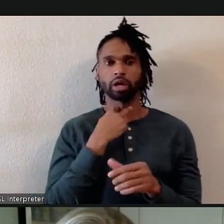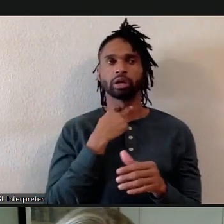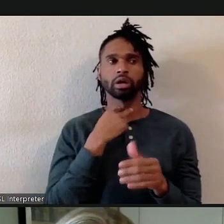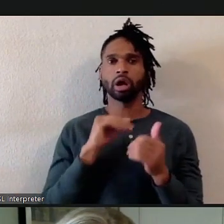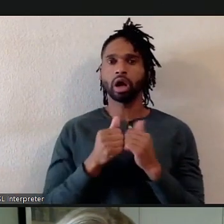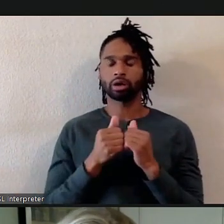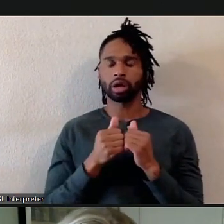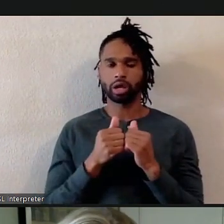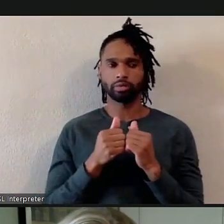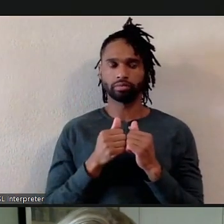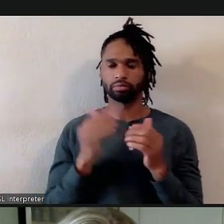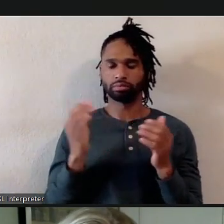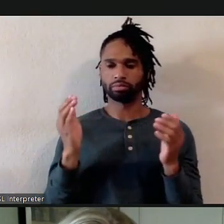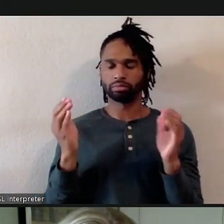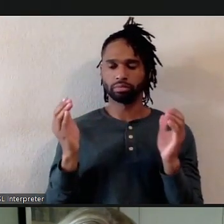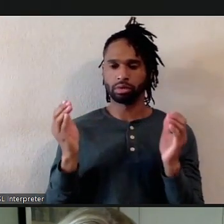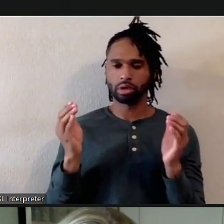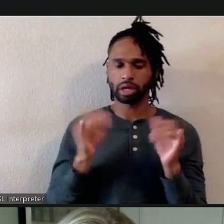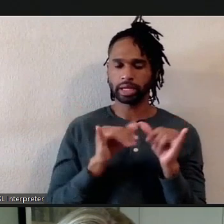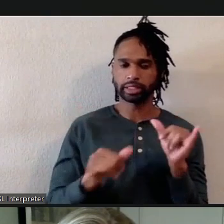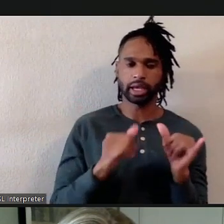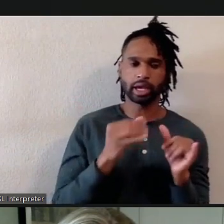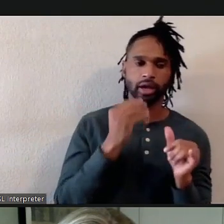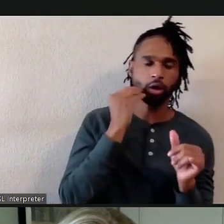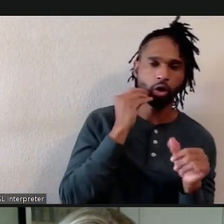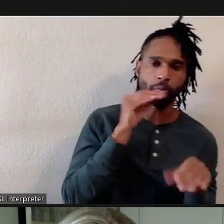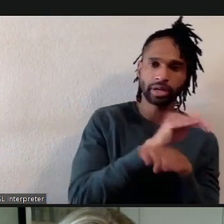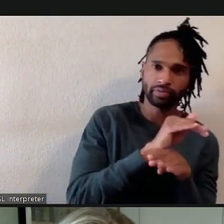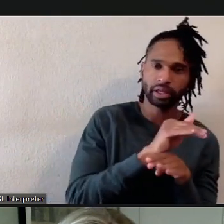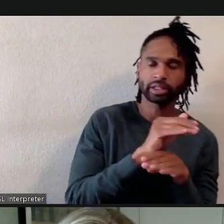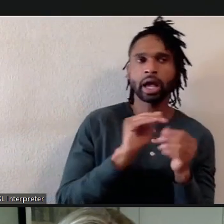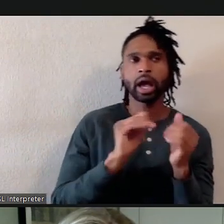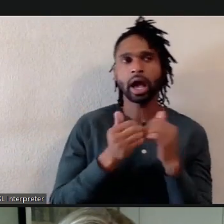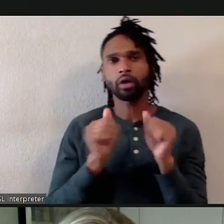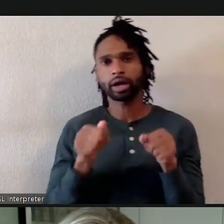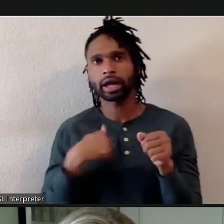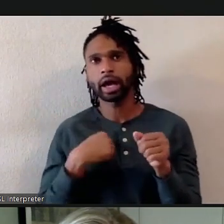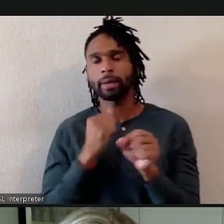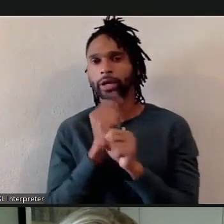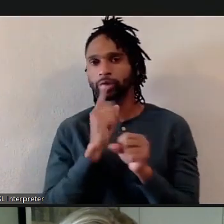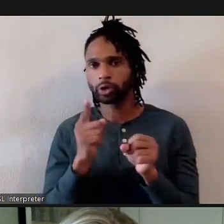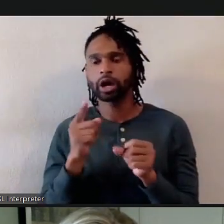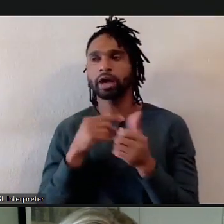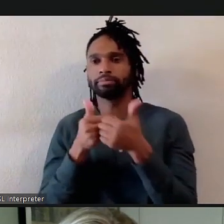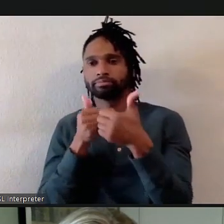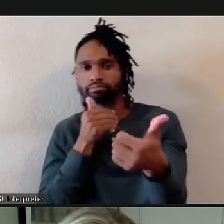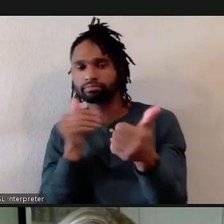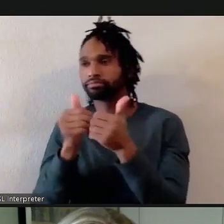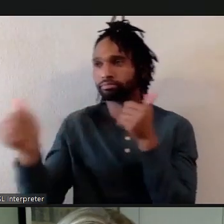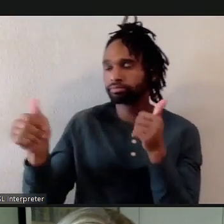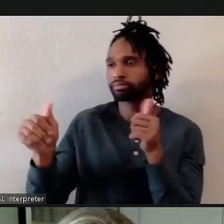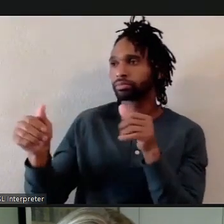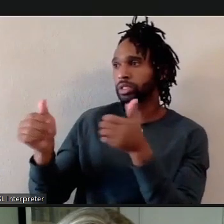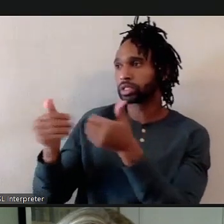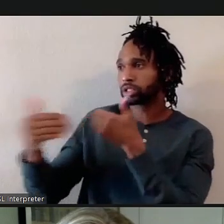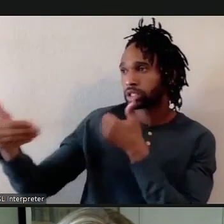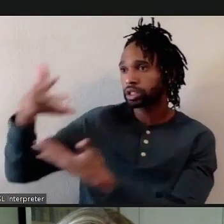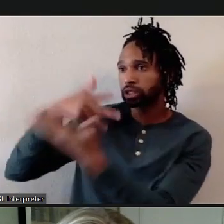How can I stay home in the evenings? How can I make sure I'm keeping distance? How do I